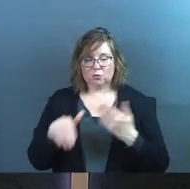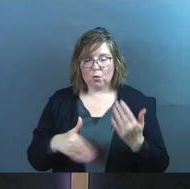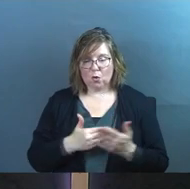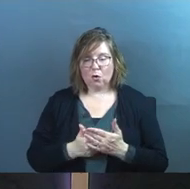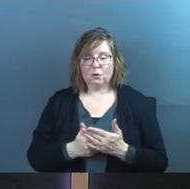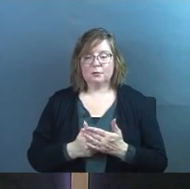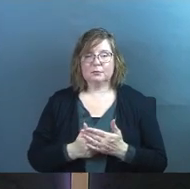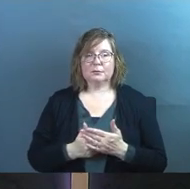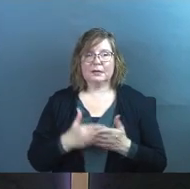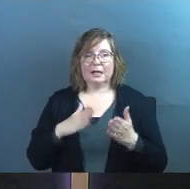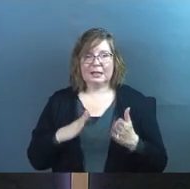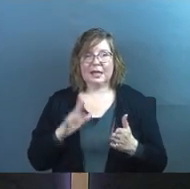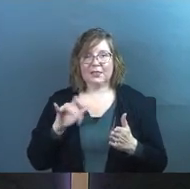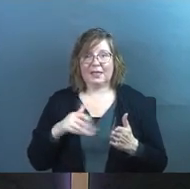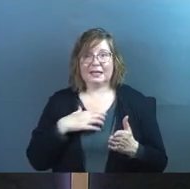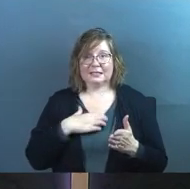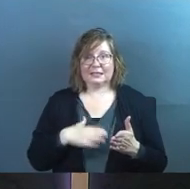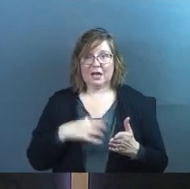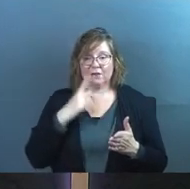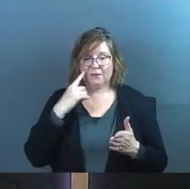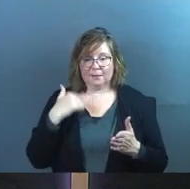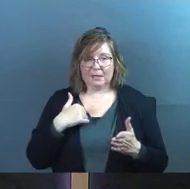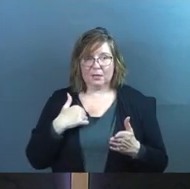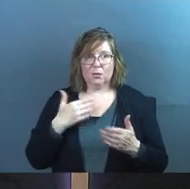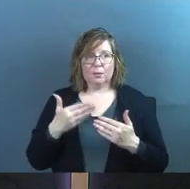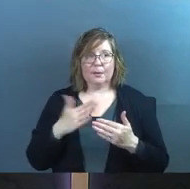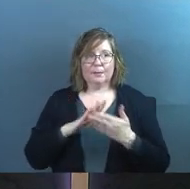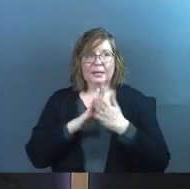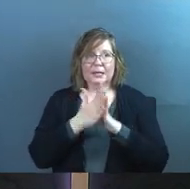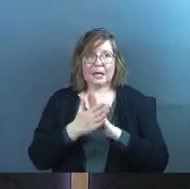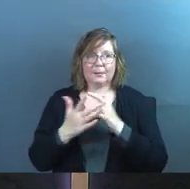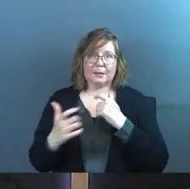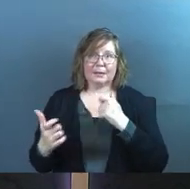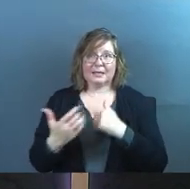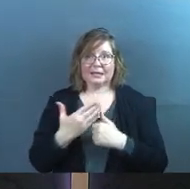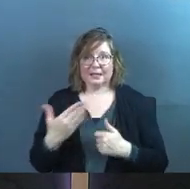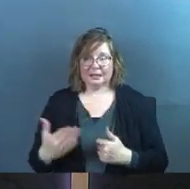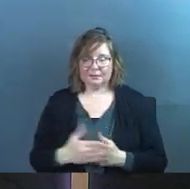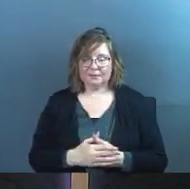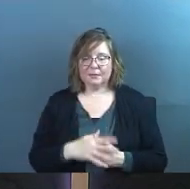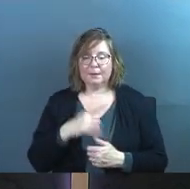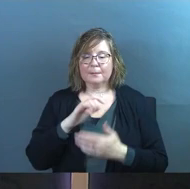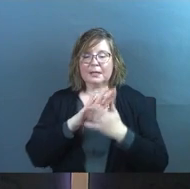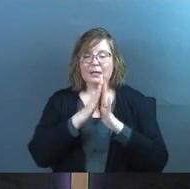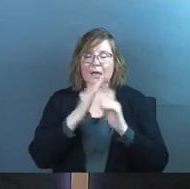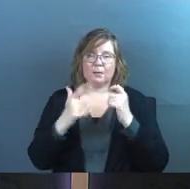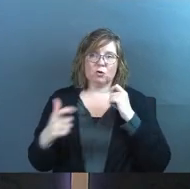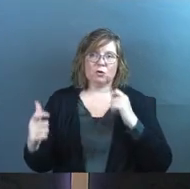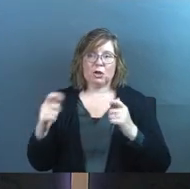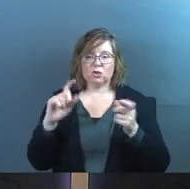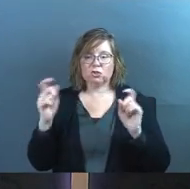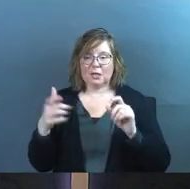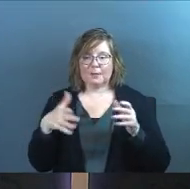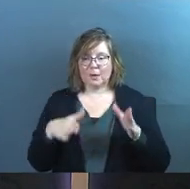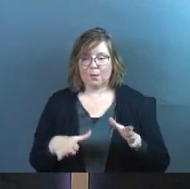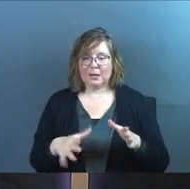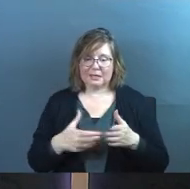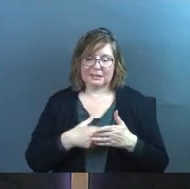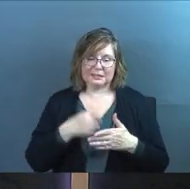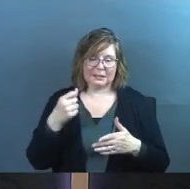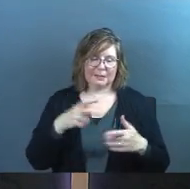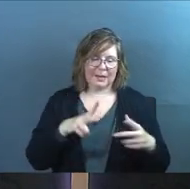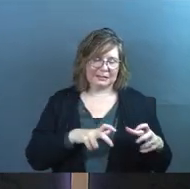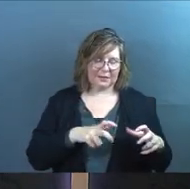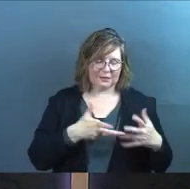all. Let that desire for me and for those around me become the biggest thing. Become greater. Change my ways. Take away